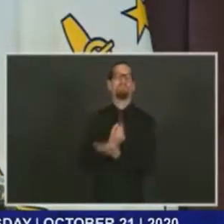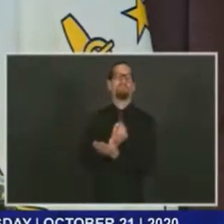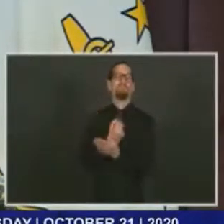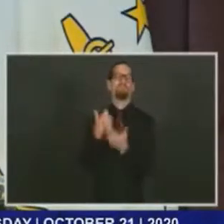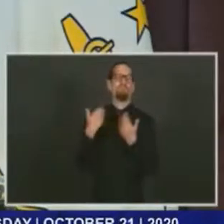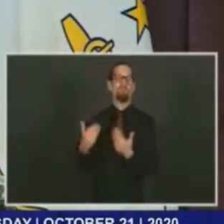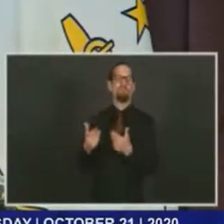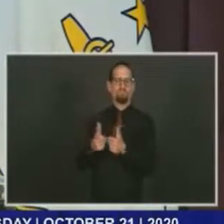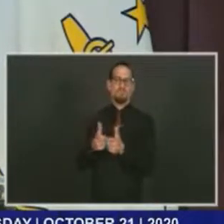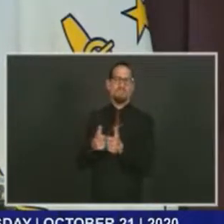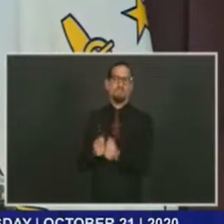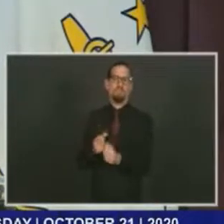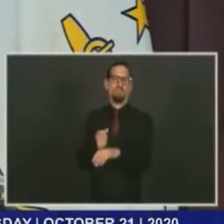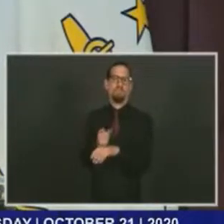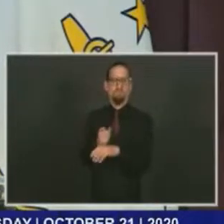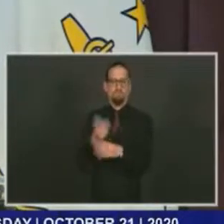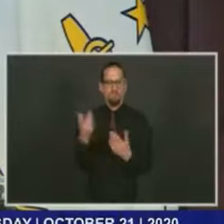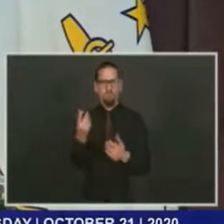44321.